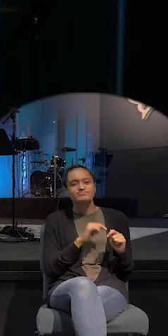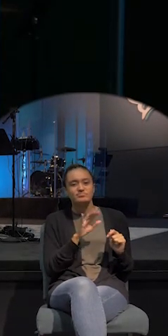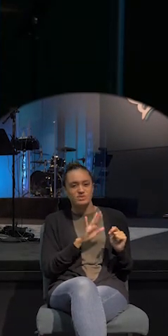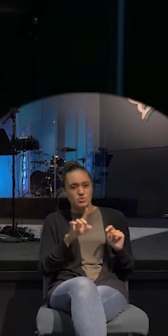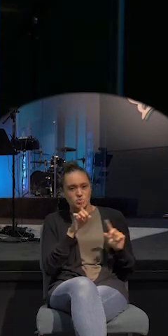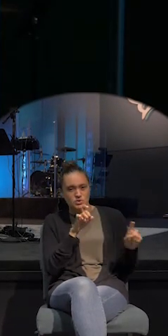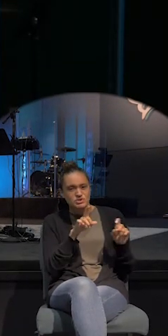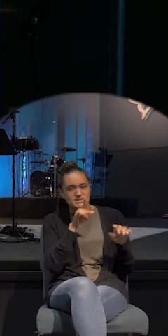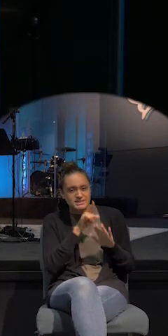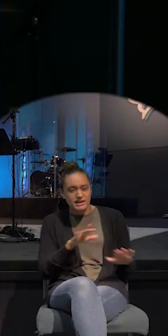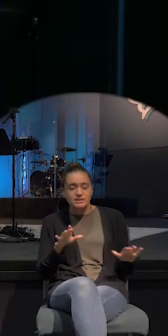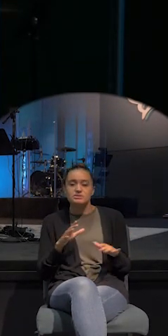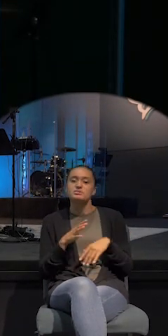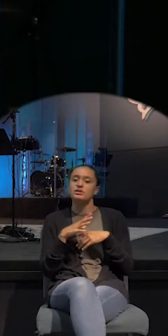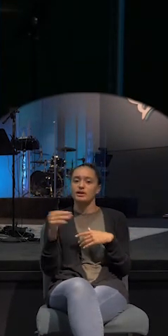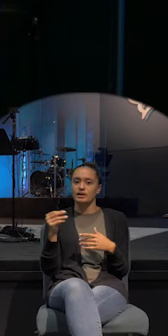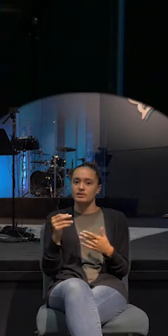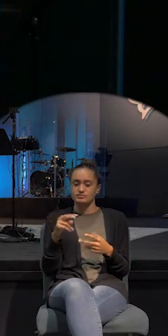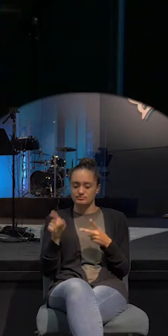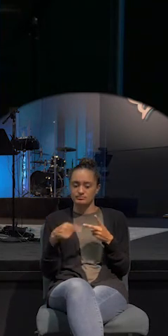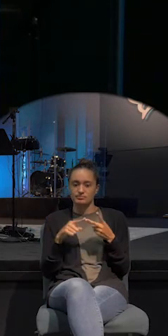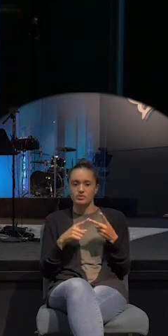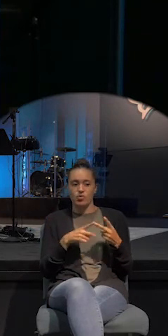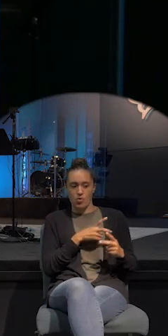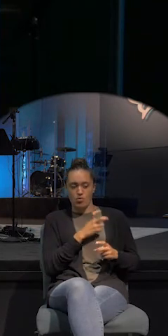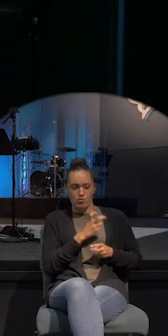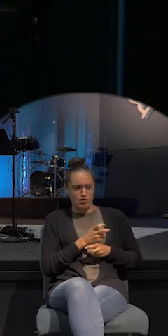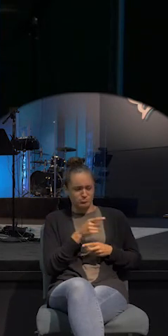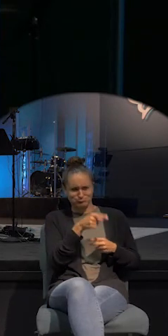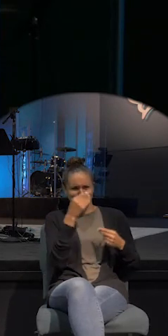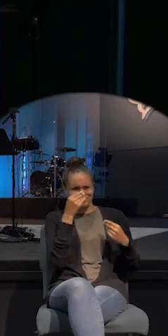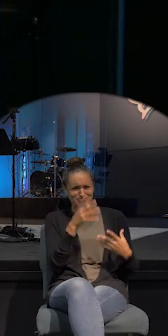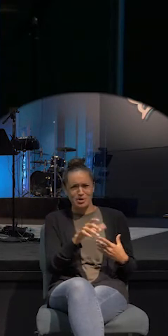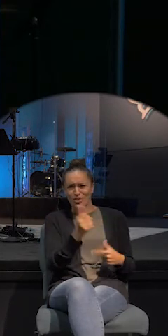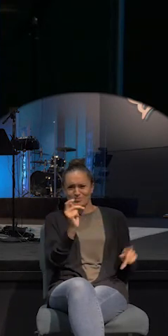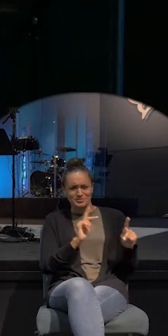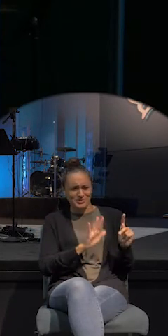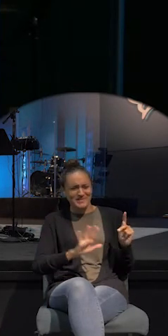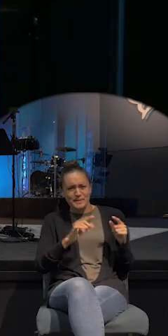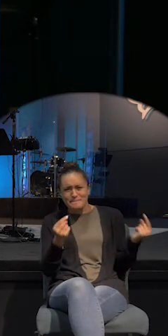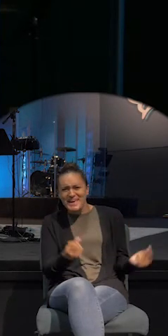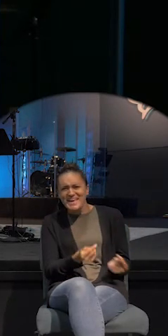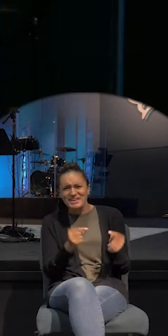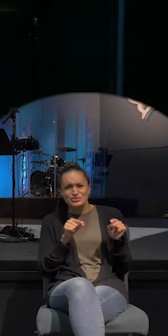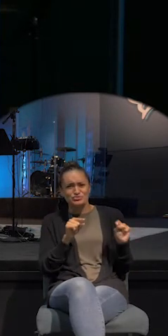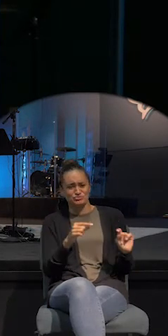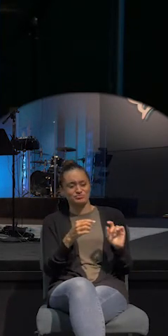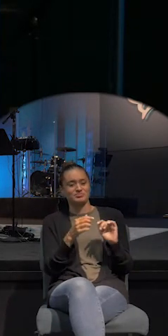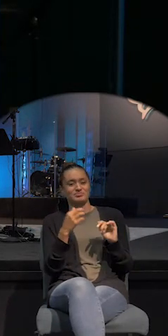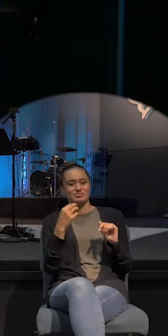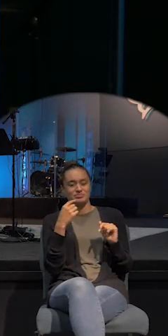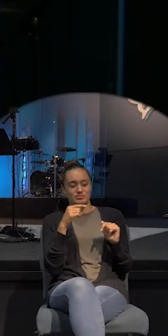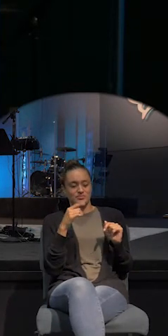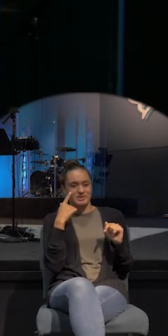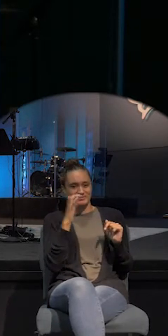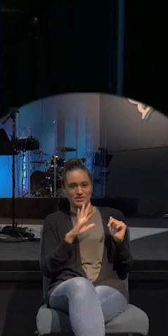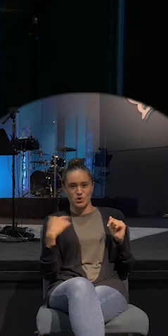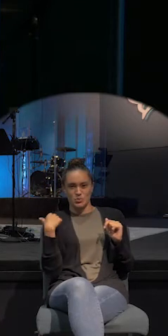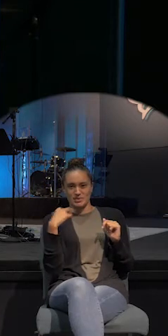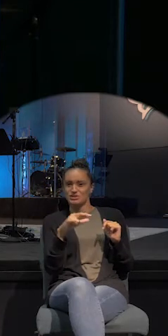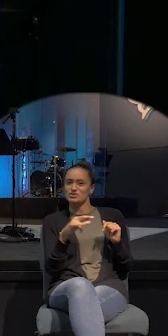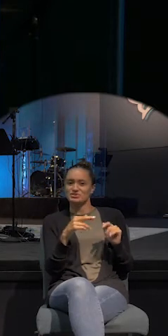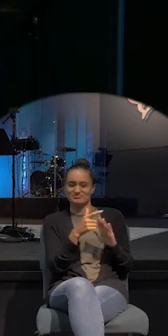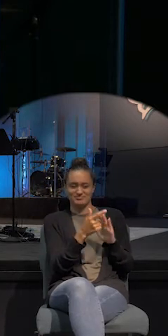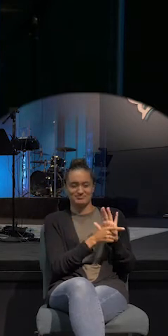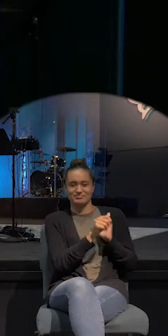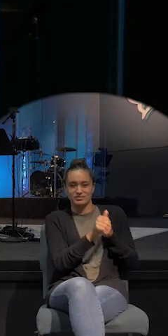their hardness to people's pain due to their religious legalism. They would rather this man remain crippled than to break their